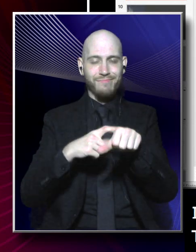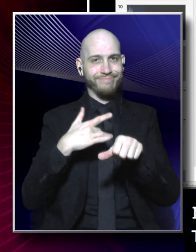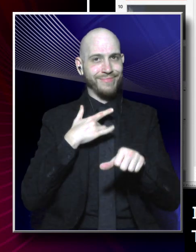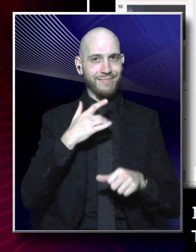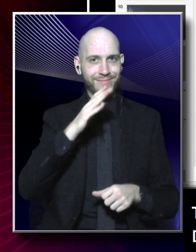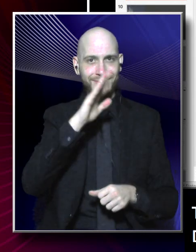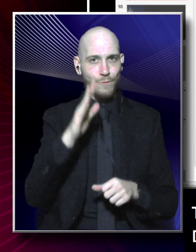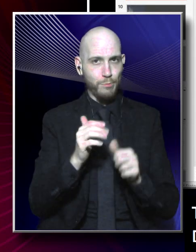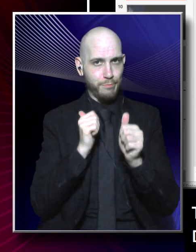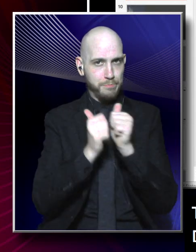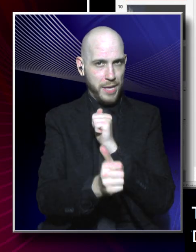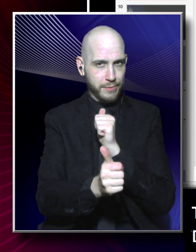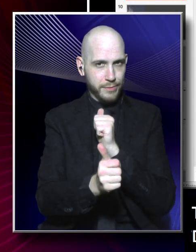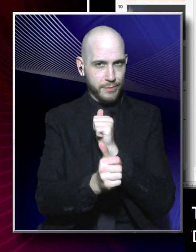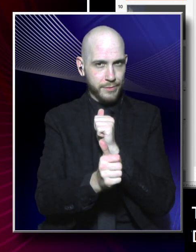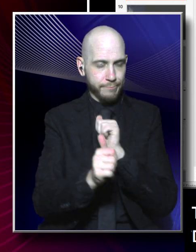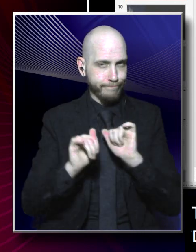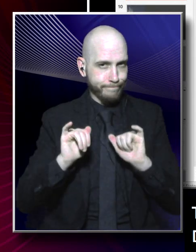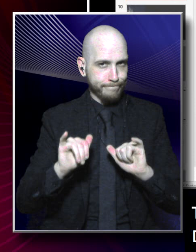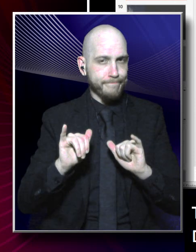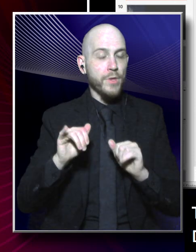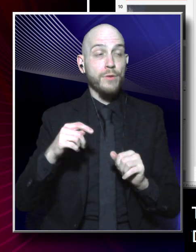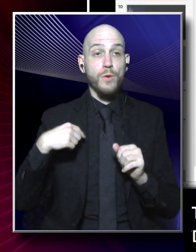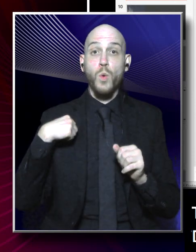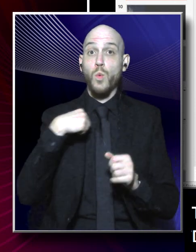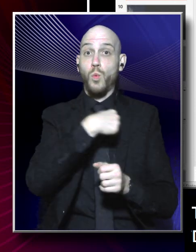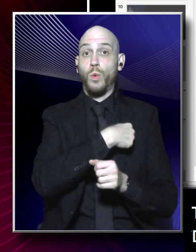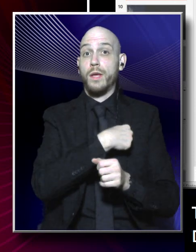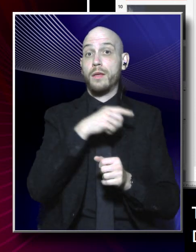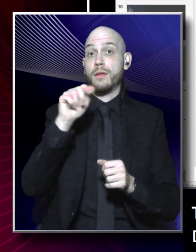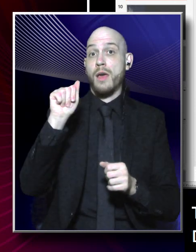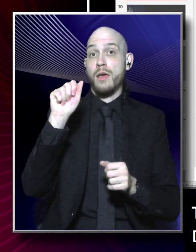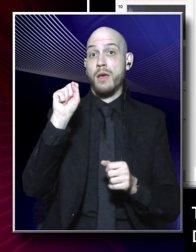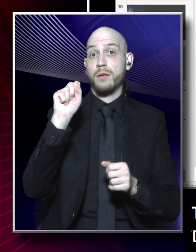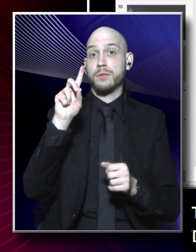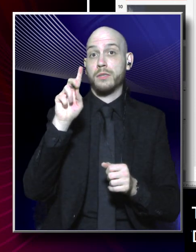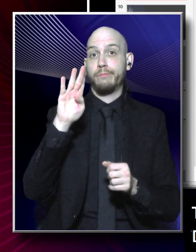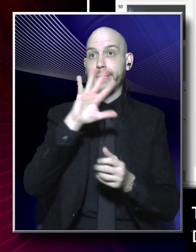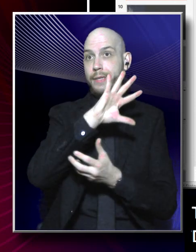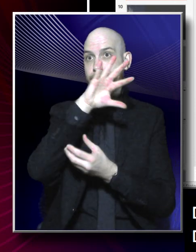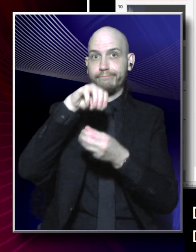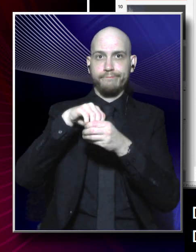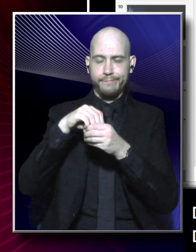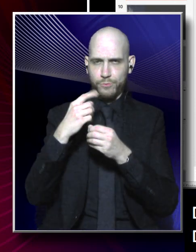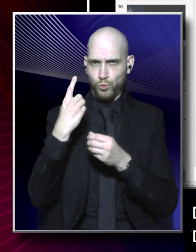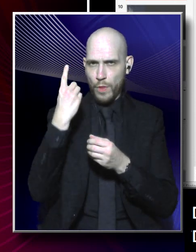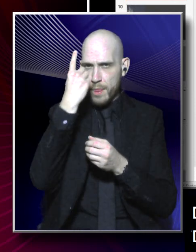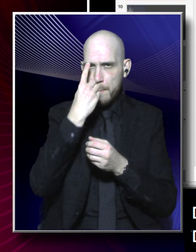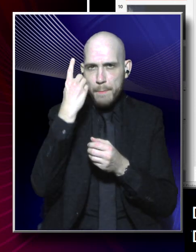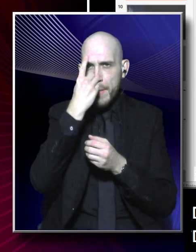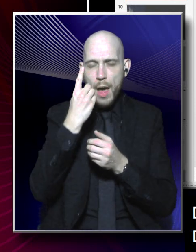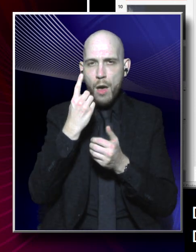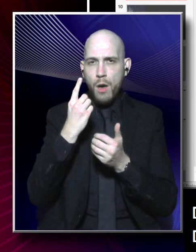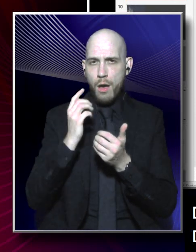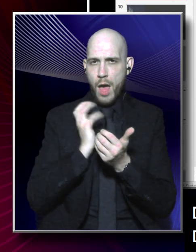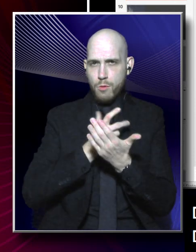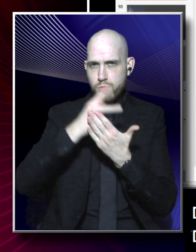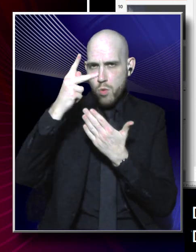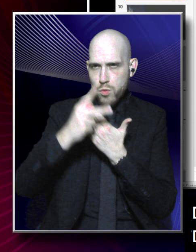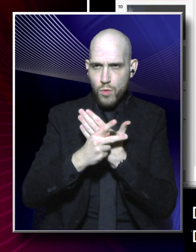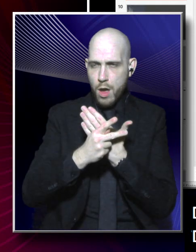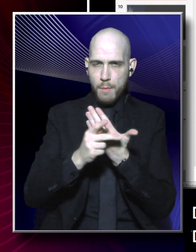we need to start thinking about what are we doing differently programmatic-wise to give the teachers what they need to ensure that all students are